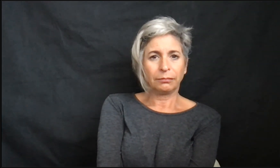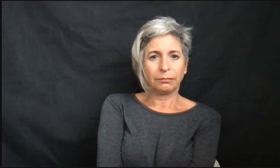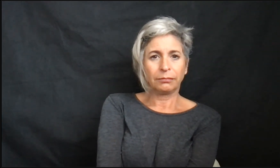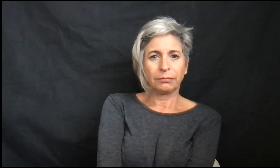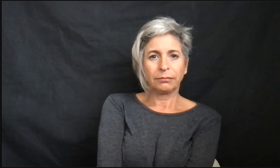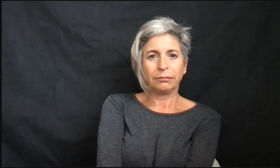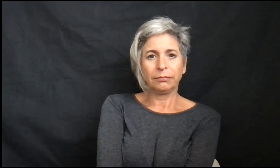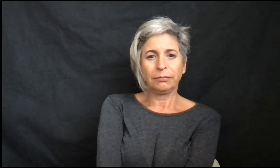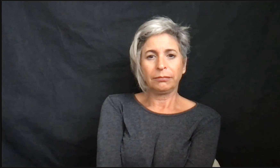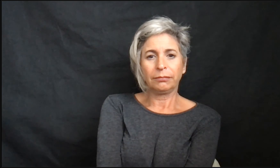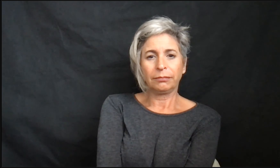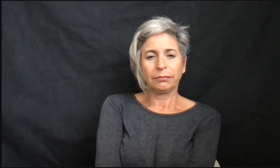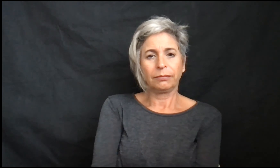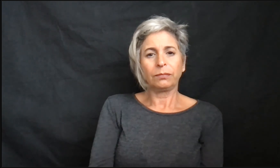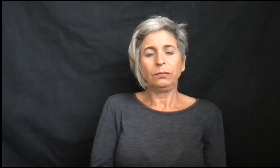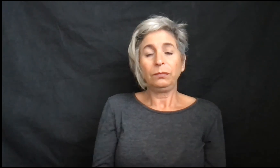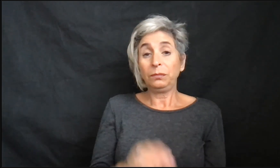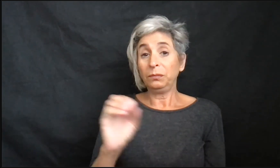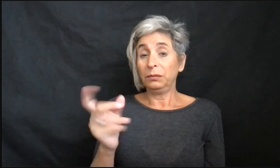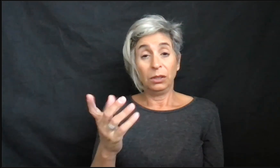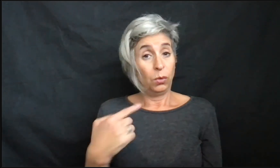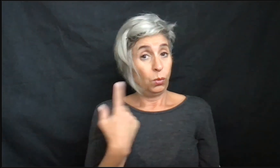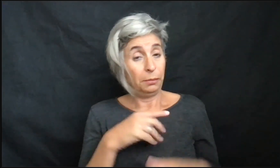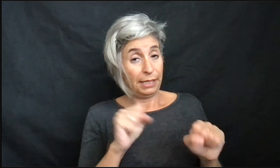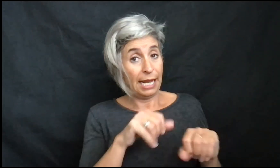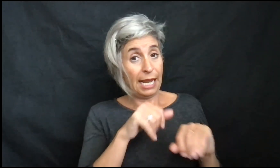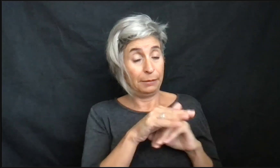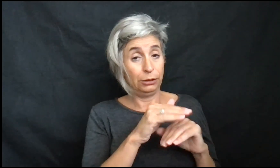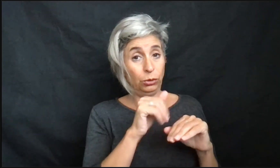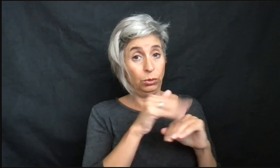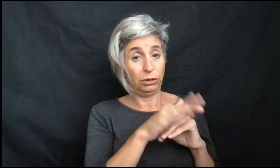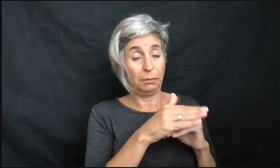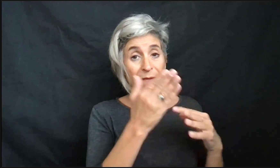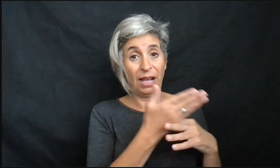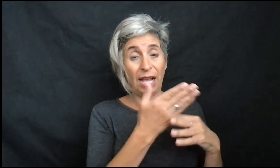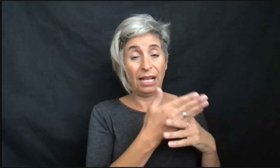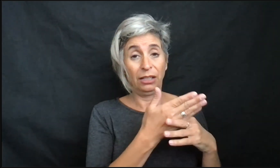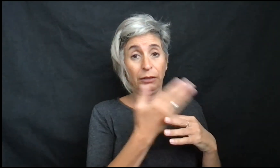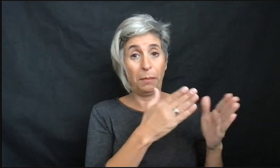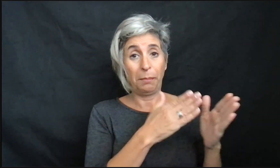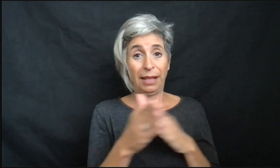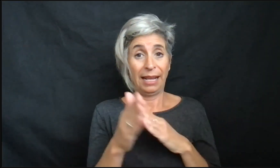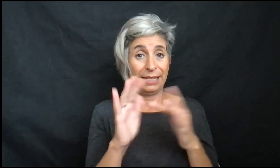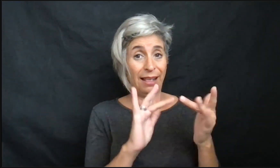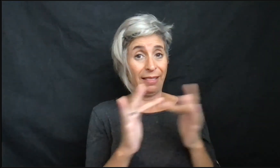Okay. Will we be able to submit fire alarm plans online?